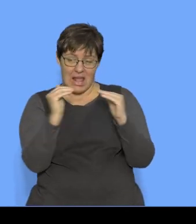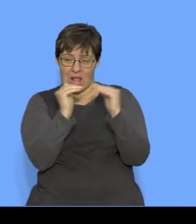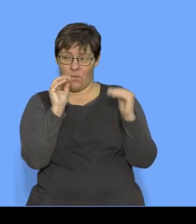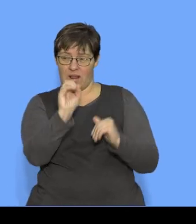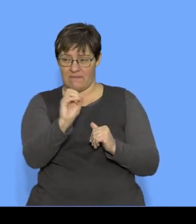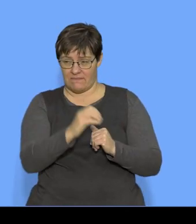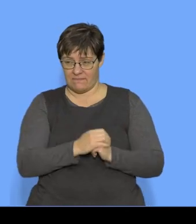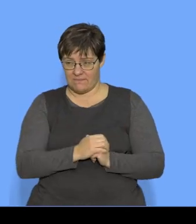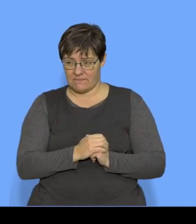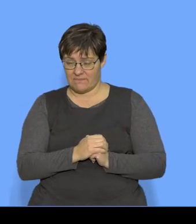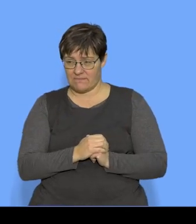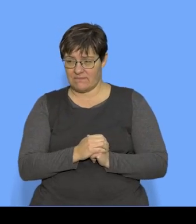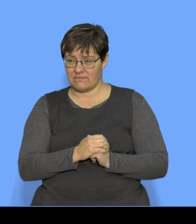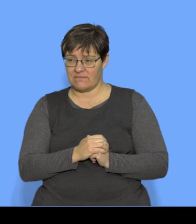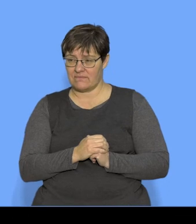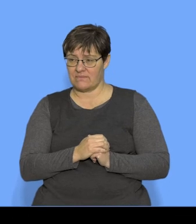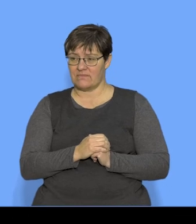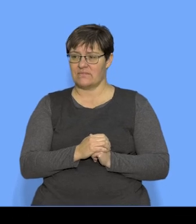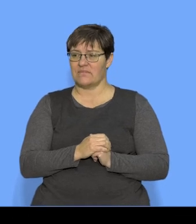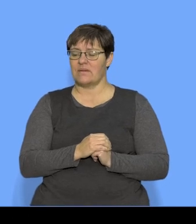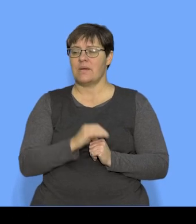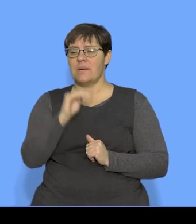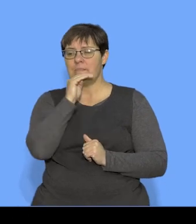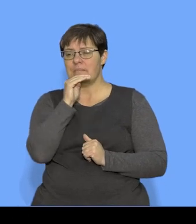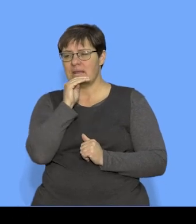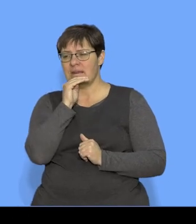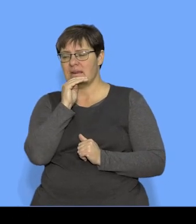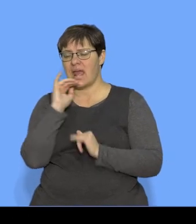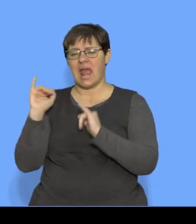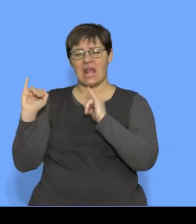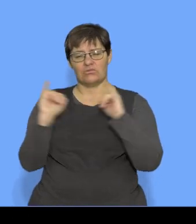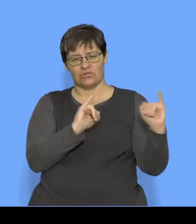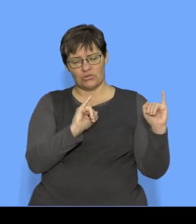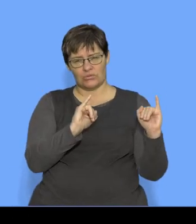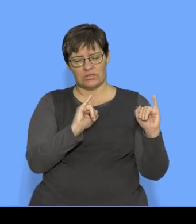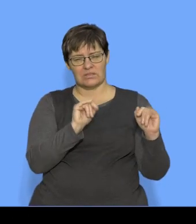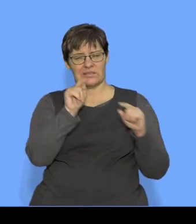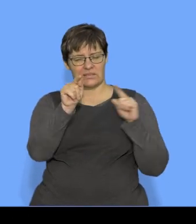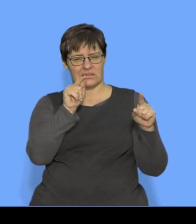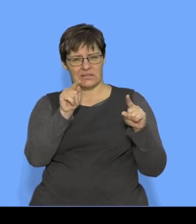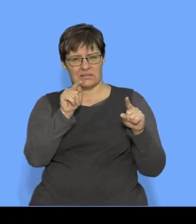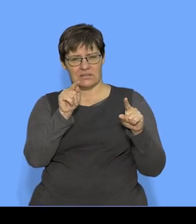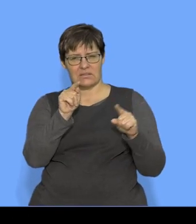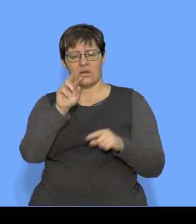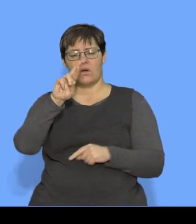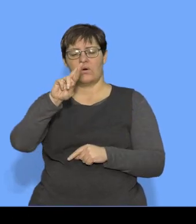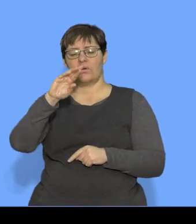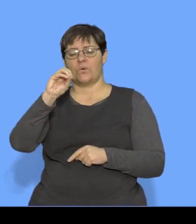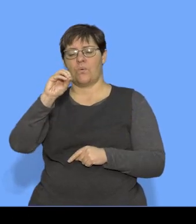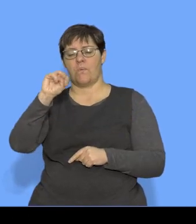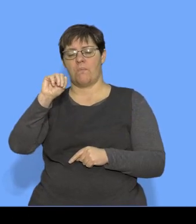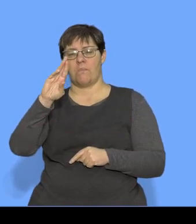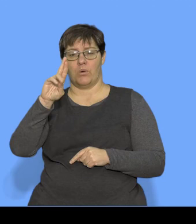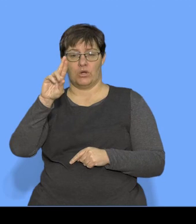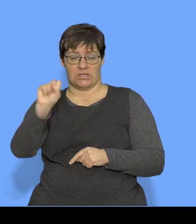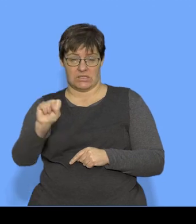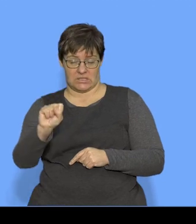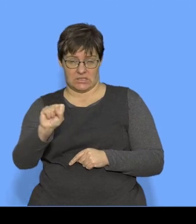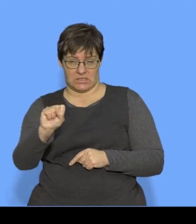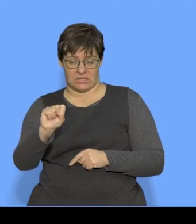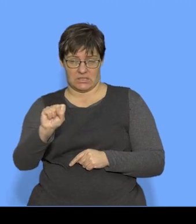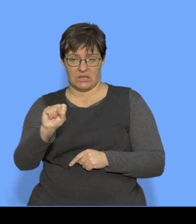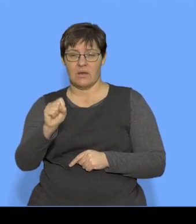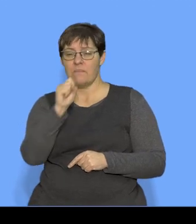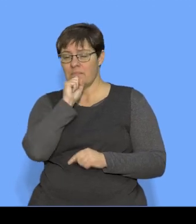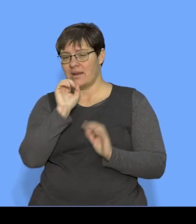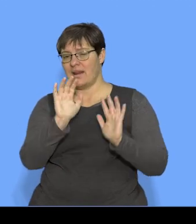the diagonals to be equal to each other. This kind of introduces the concept of a rhombus.